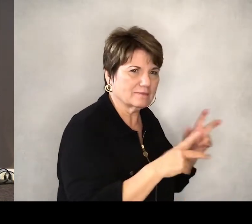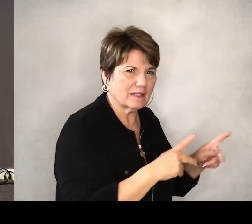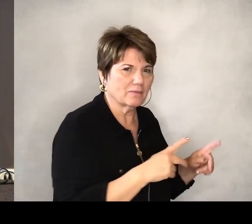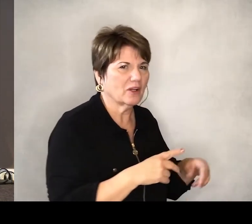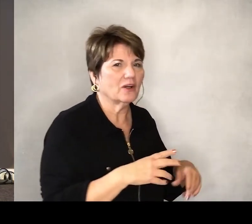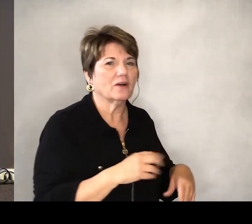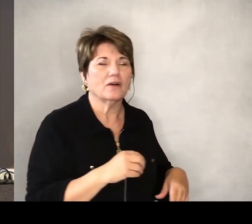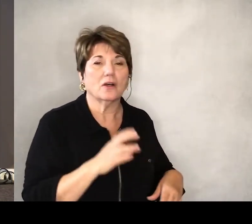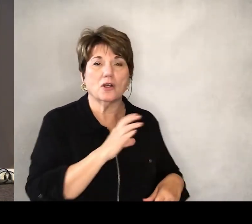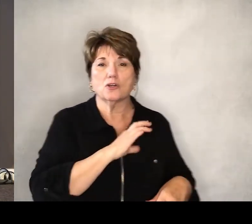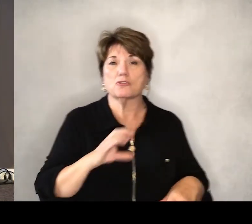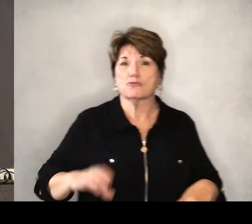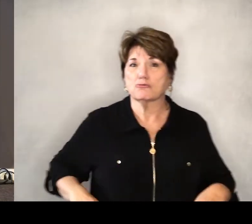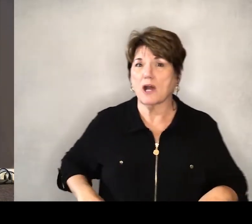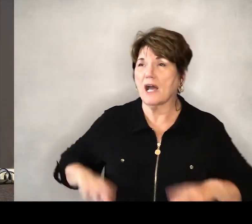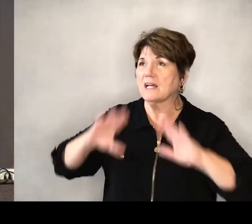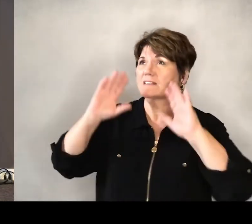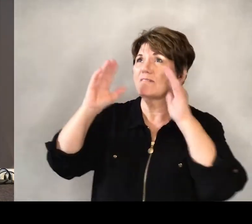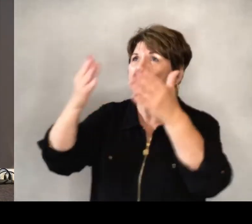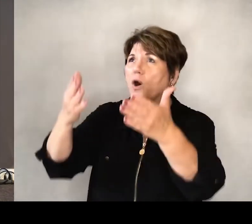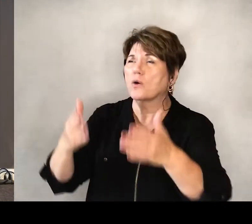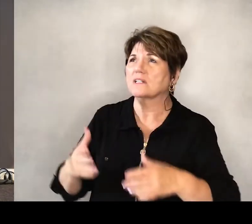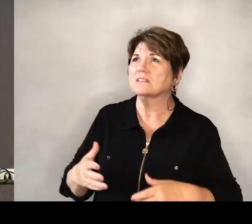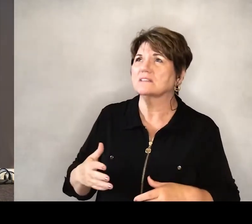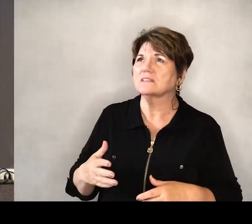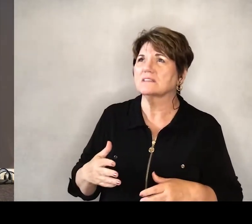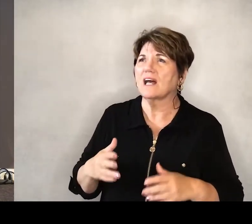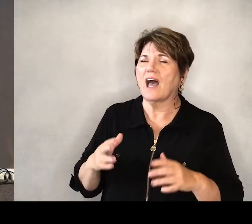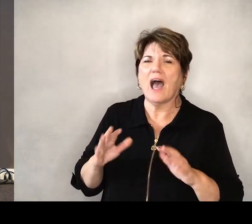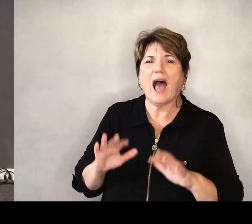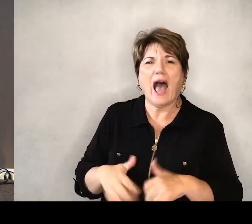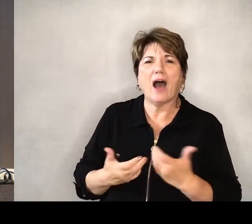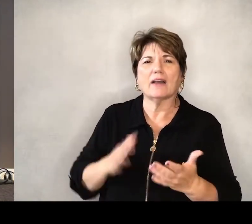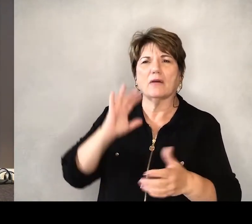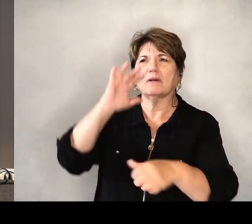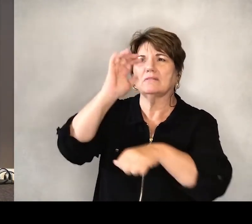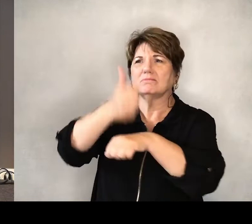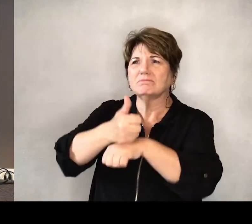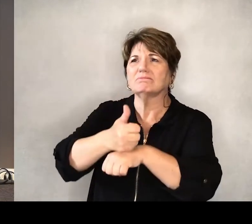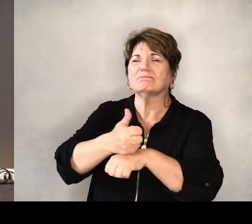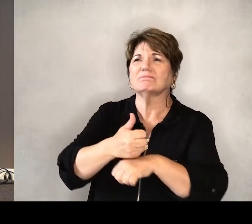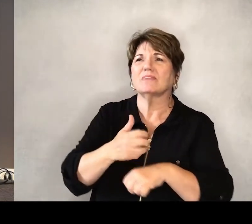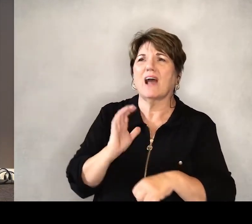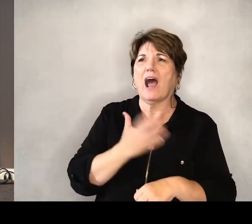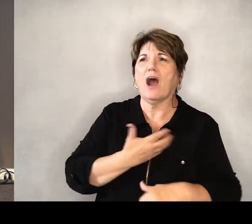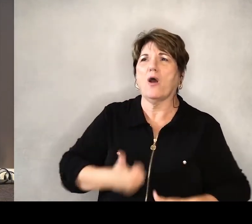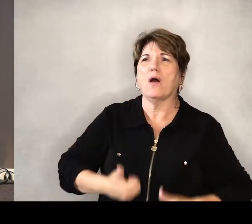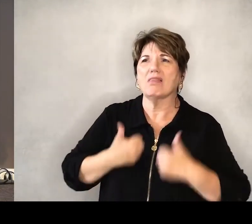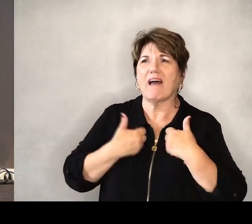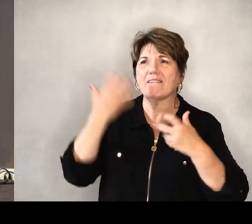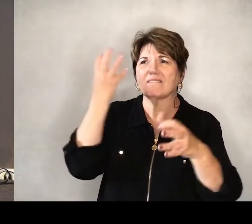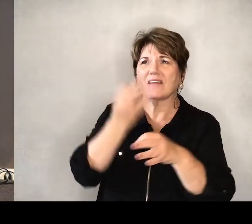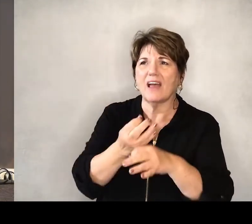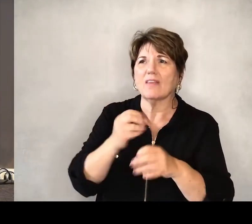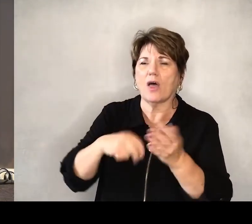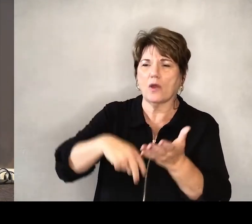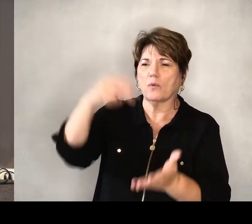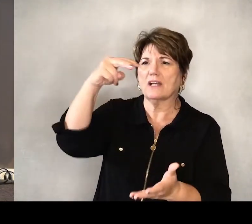Christ at the center. You're like, how is it that we can base our whole lives on the resurrection of a